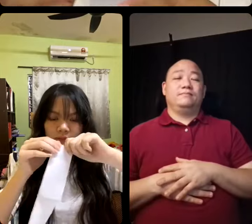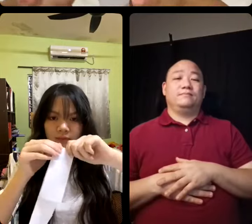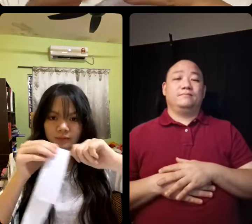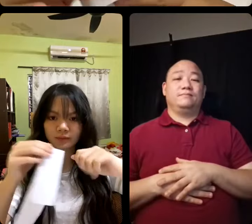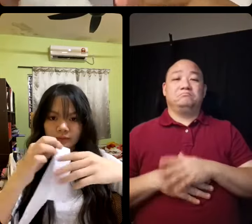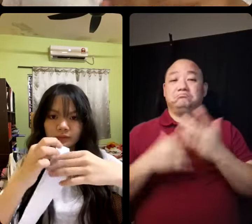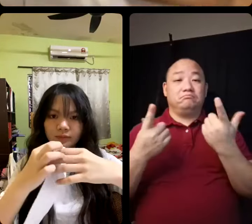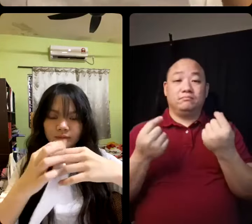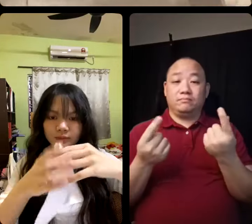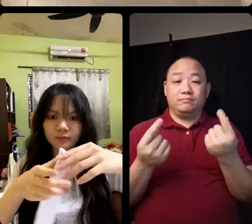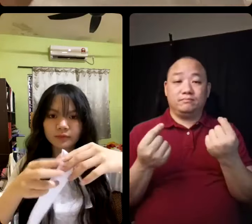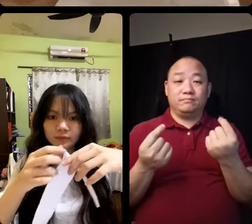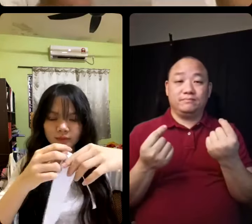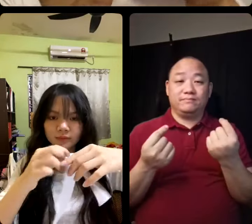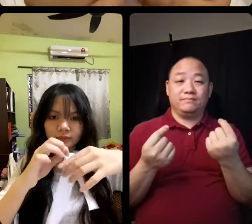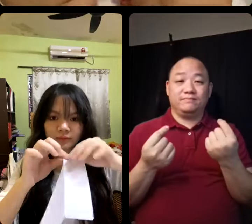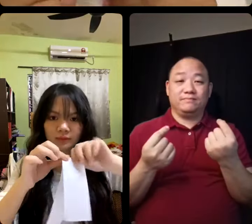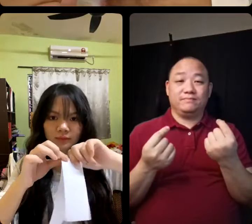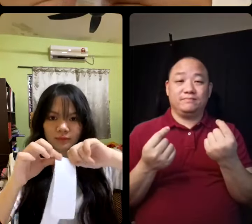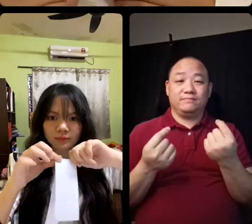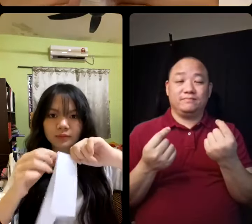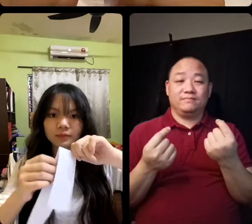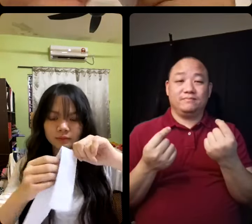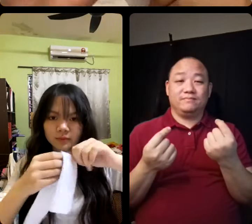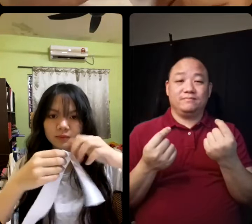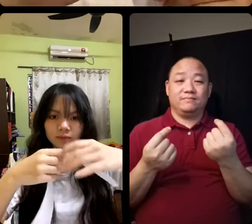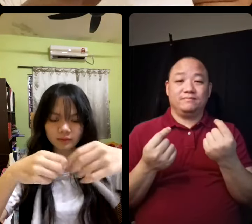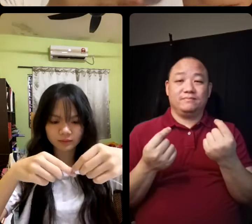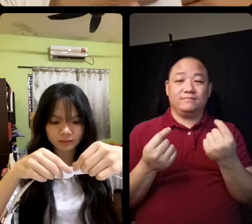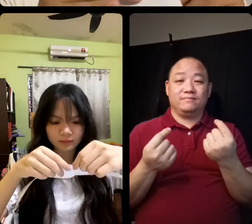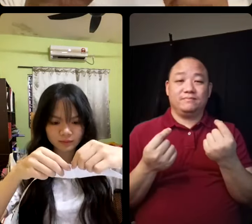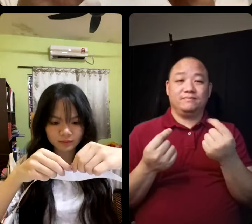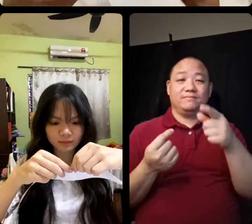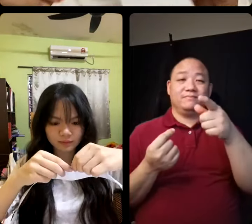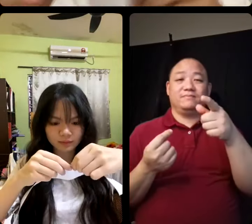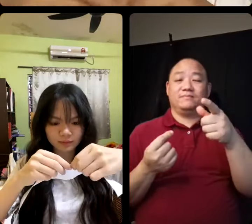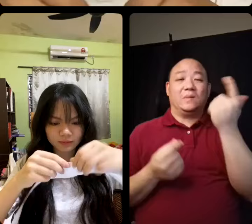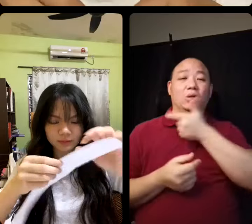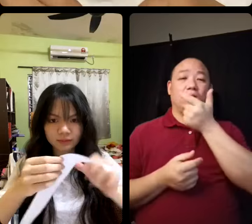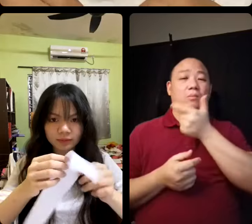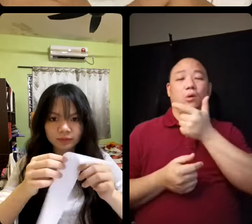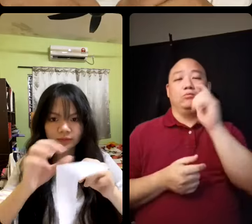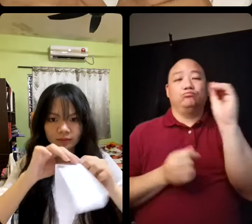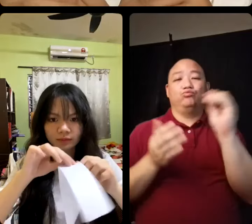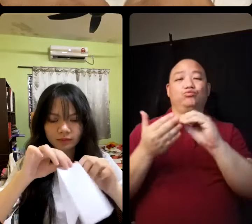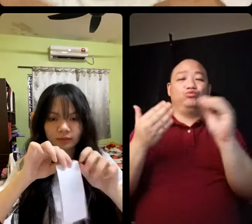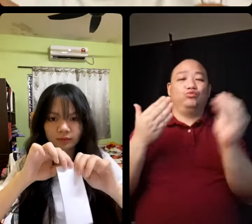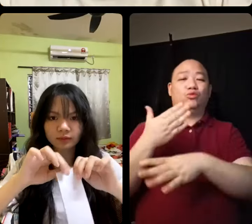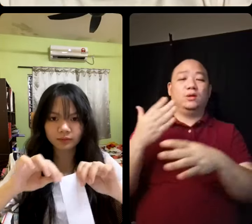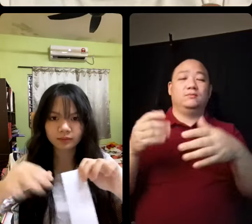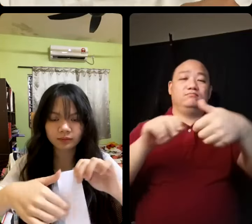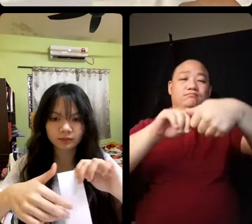to tear off this stripe, the extra one. Okay, this is the extra one. So I'm going to just tear it off, okay?